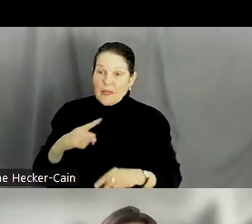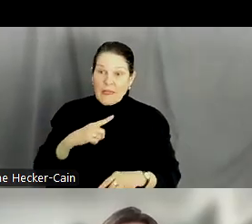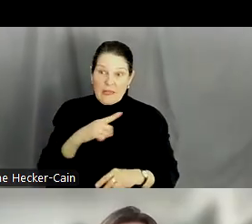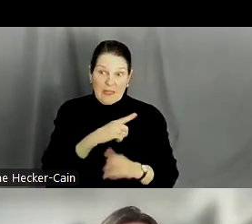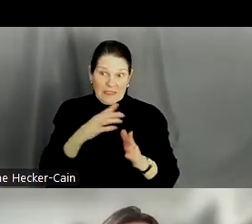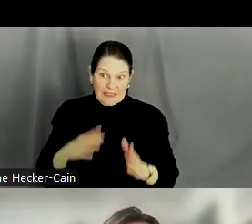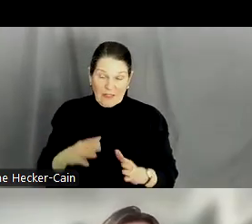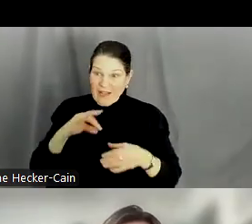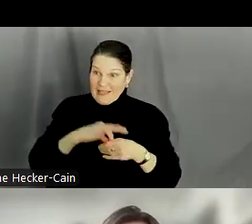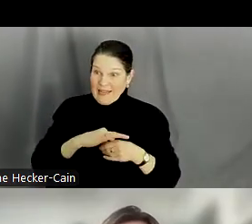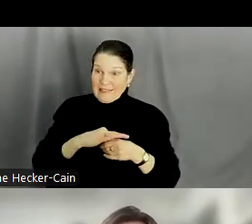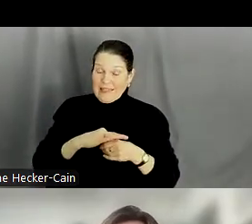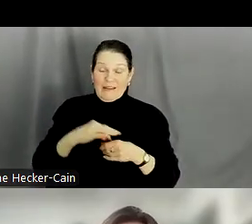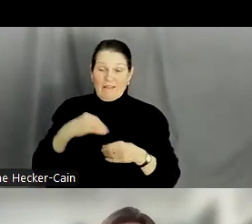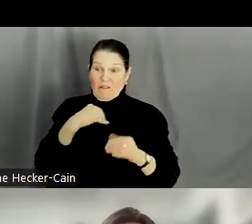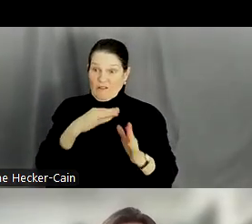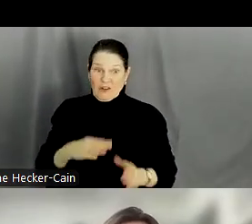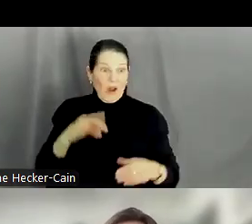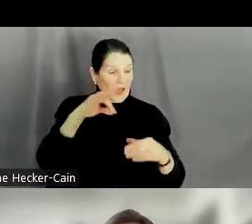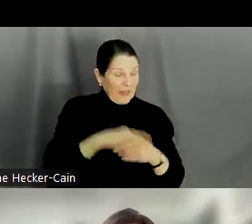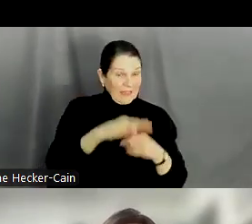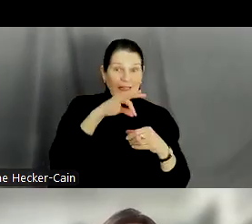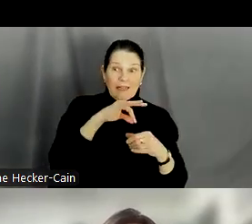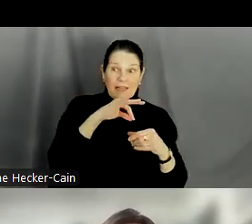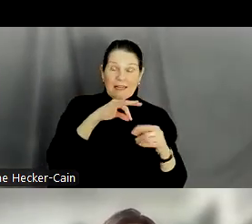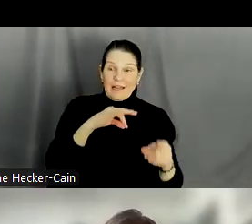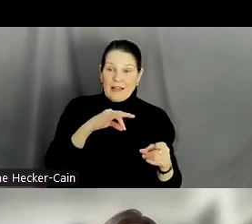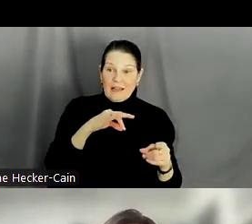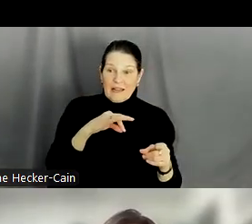elected officials are often elected into positions where they have a